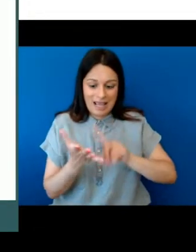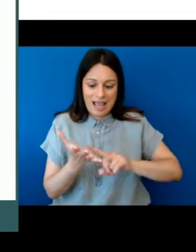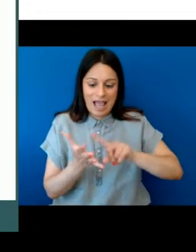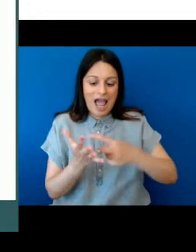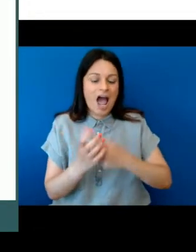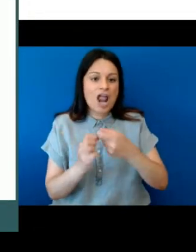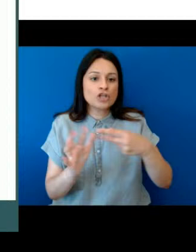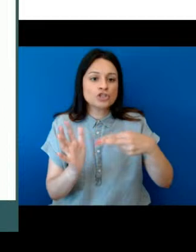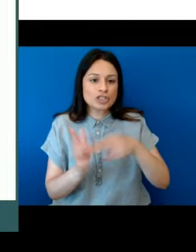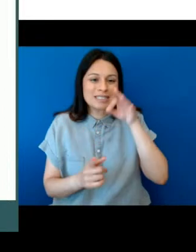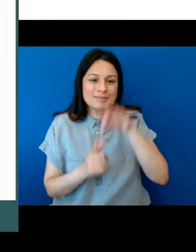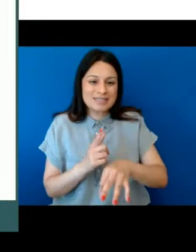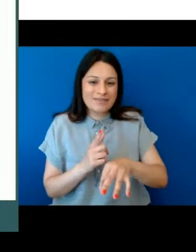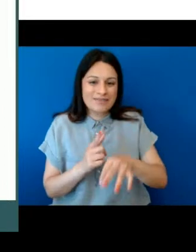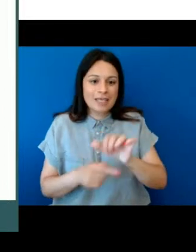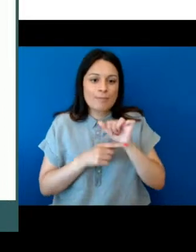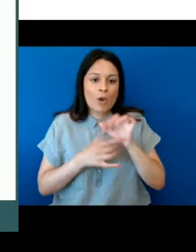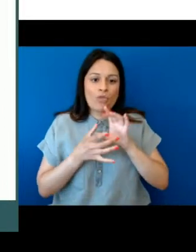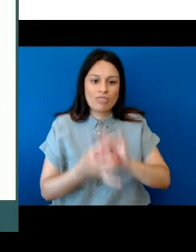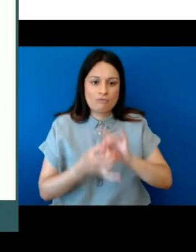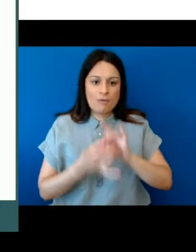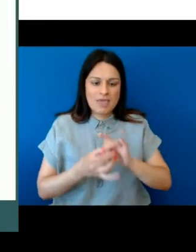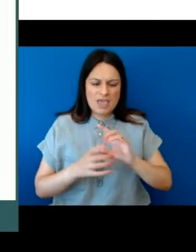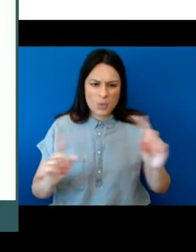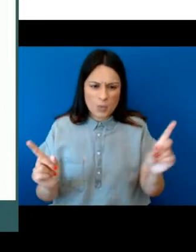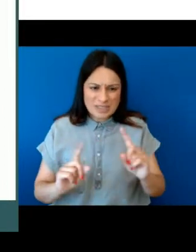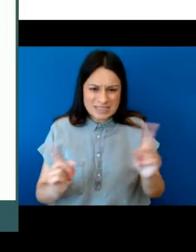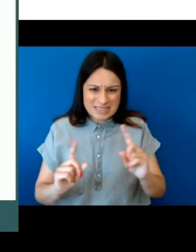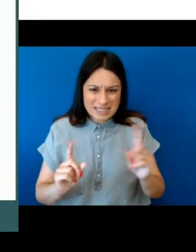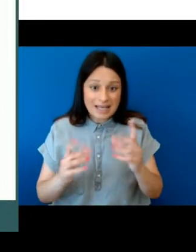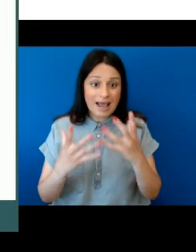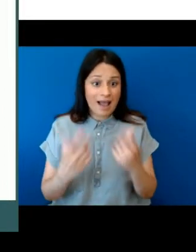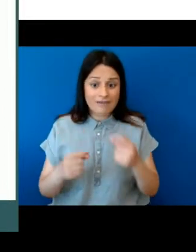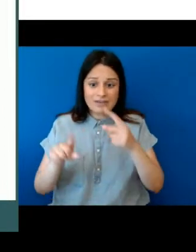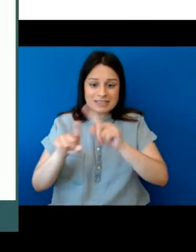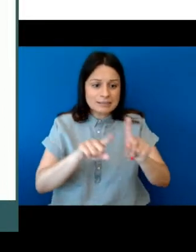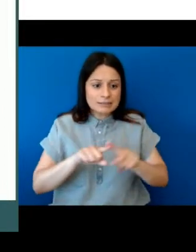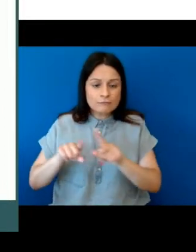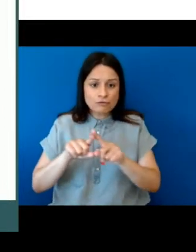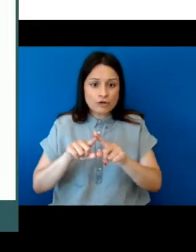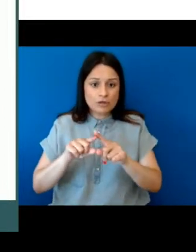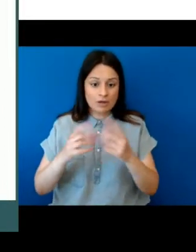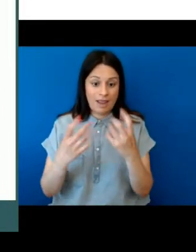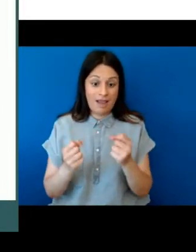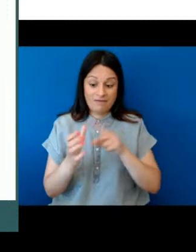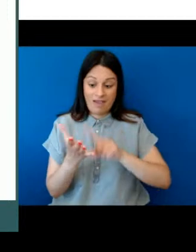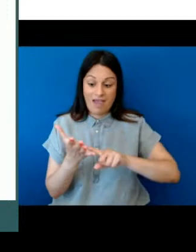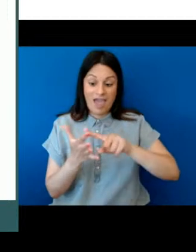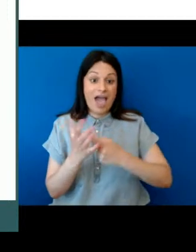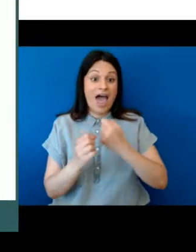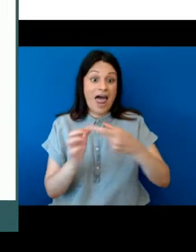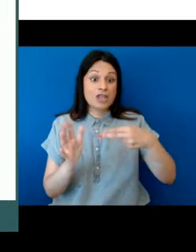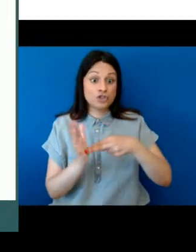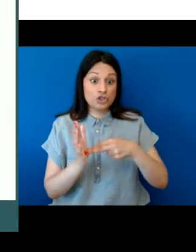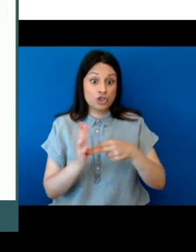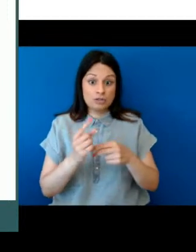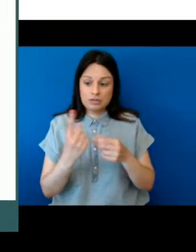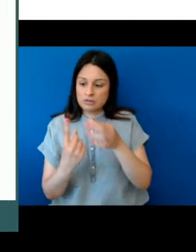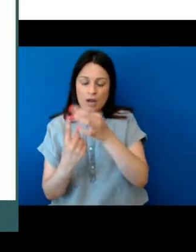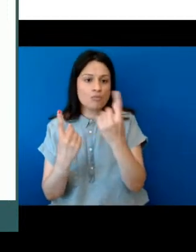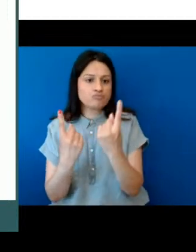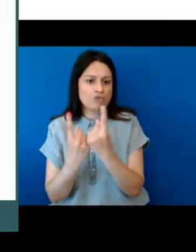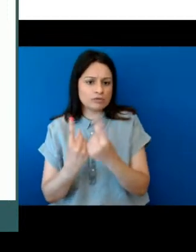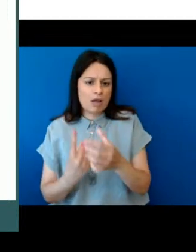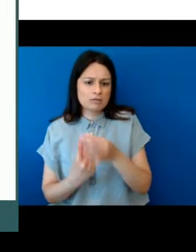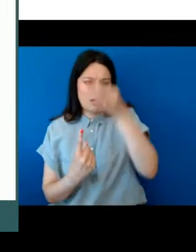And this is the practice of administering doses of an allergen product a proper allergen product, not something you